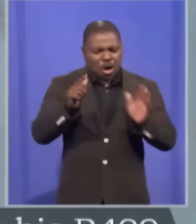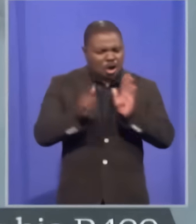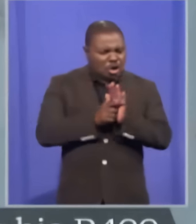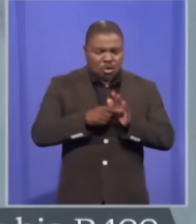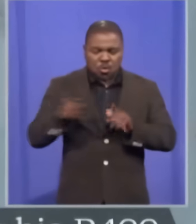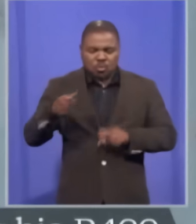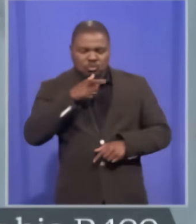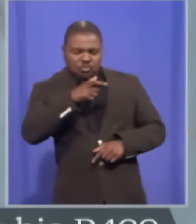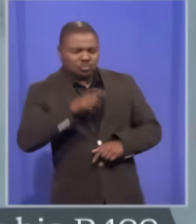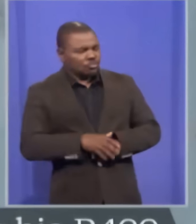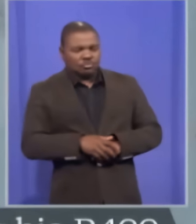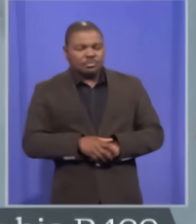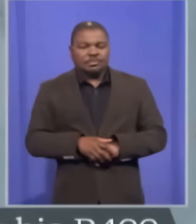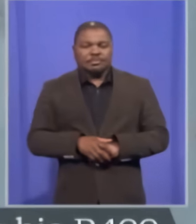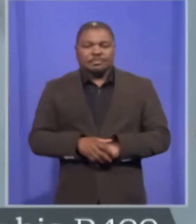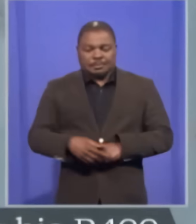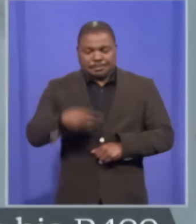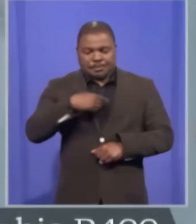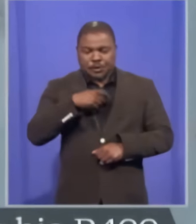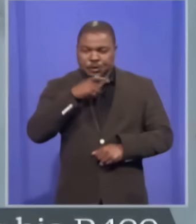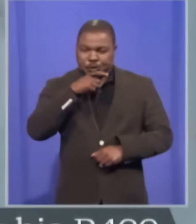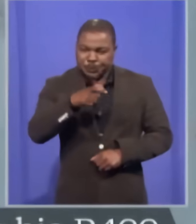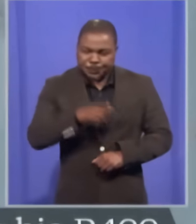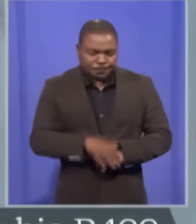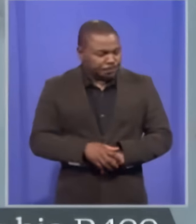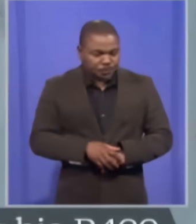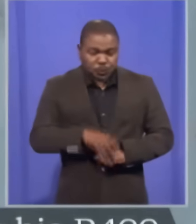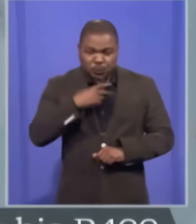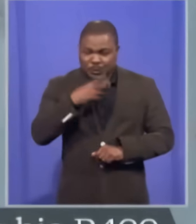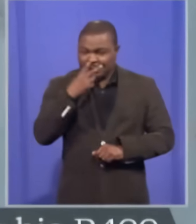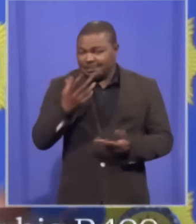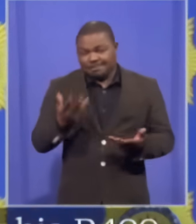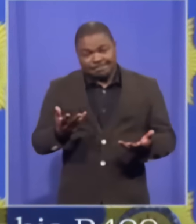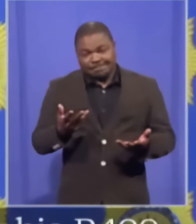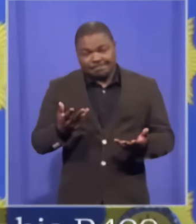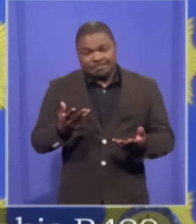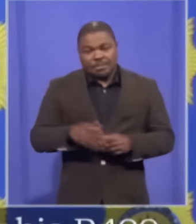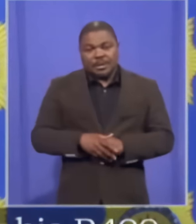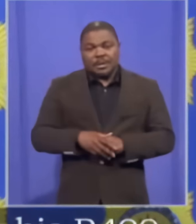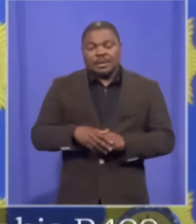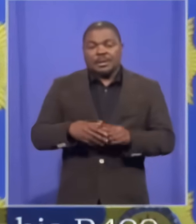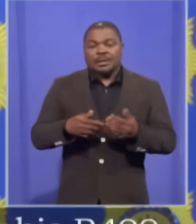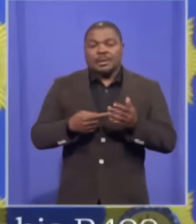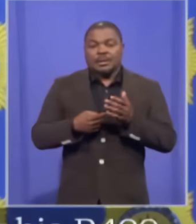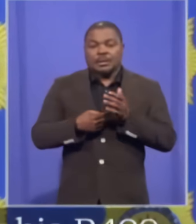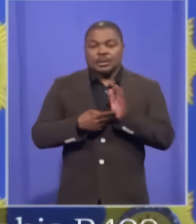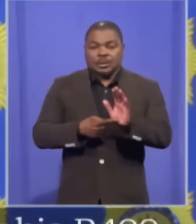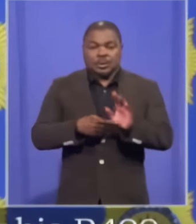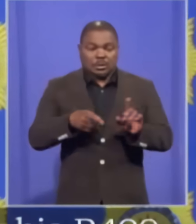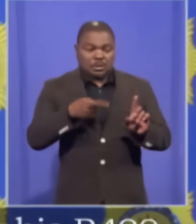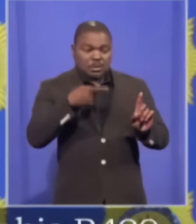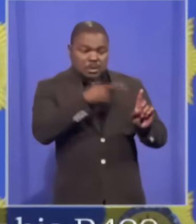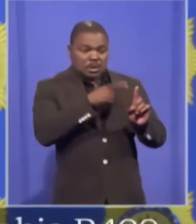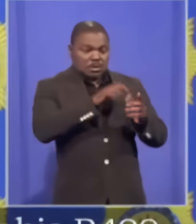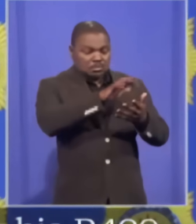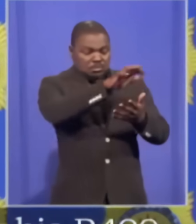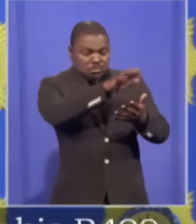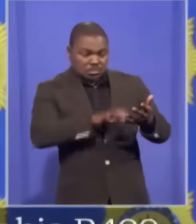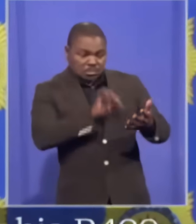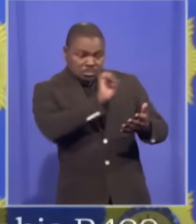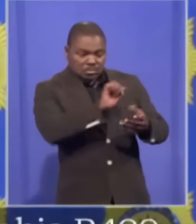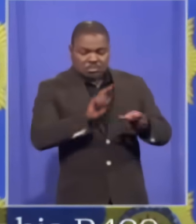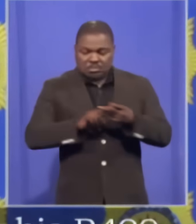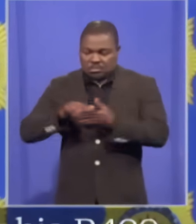Sibiya. One doesn't want to comment because what you see there is obviously, I'm sure his affidavit